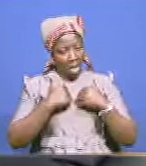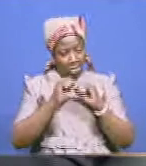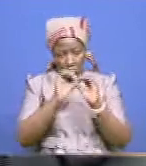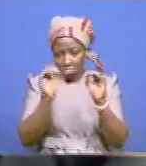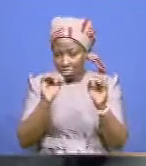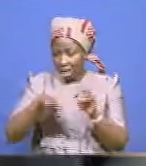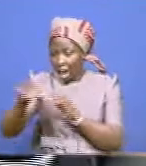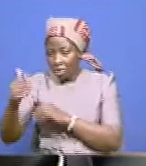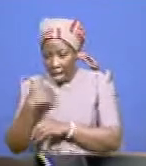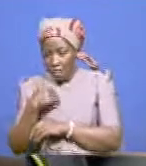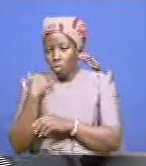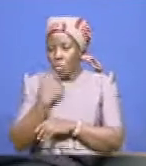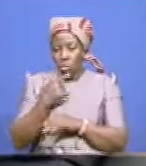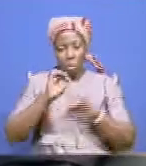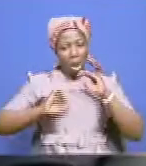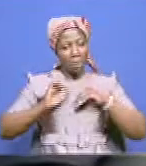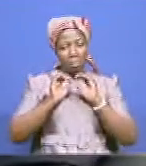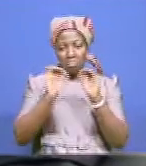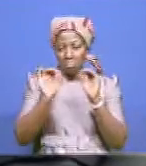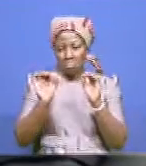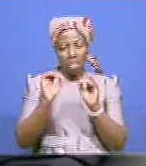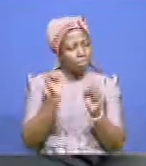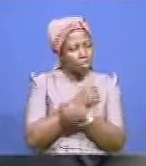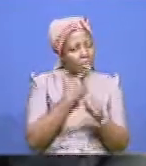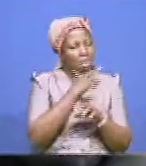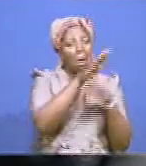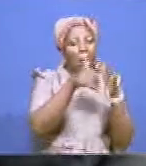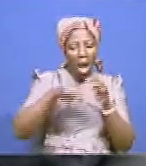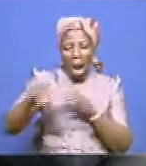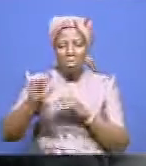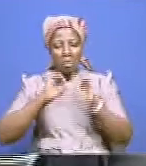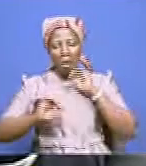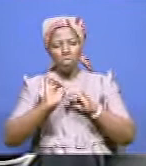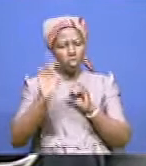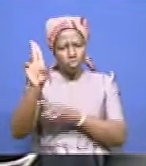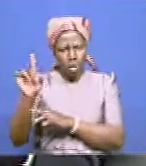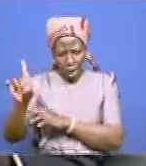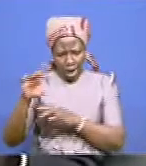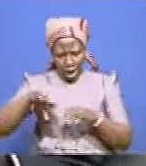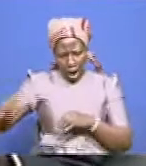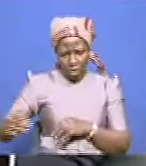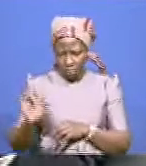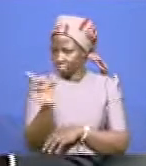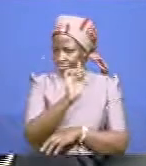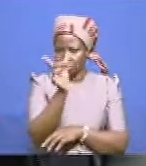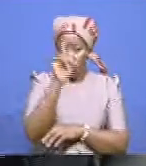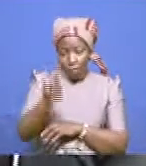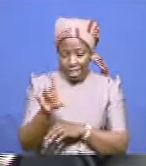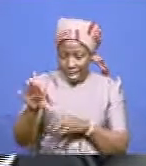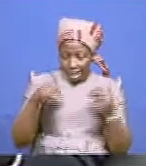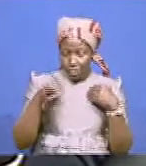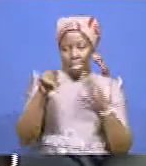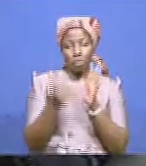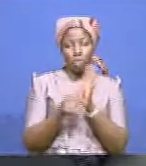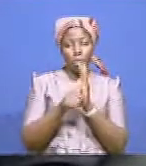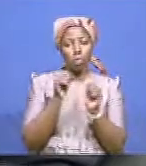Yes. We cannot generalize that using only one county. And we must accept that is a problem that you're dealing with. So let us respect